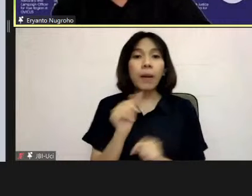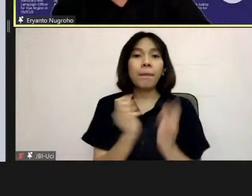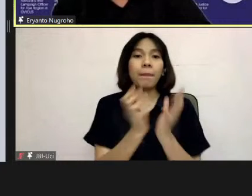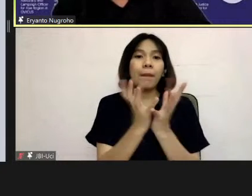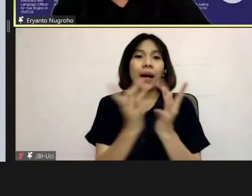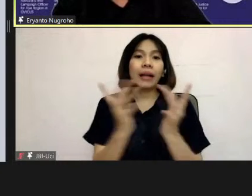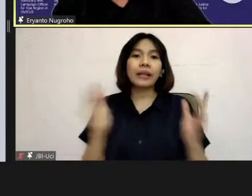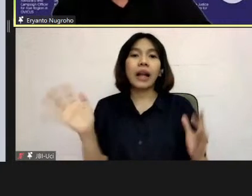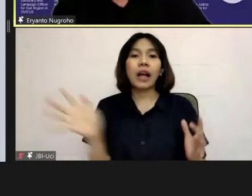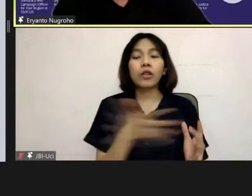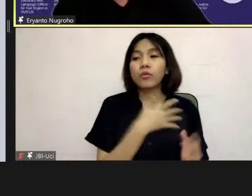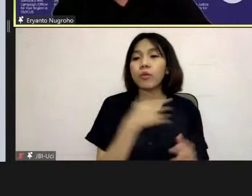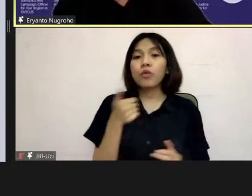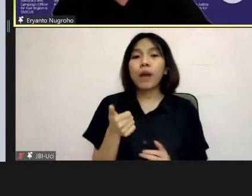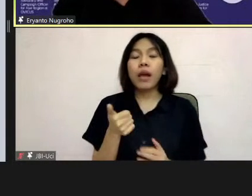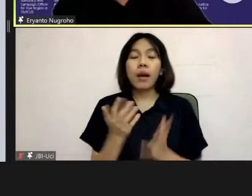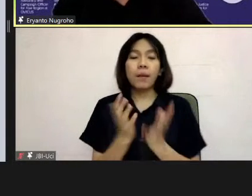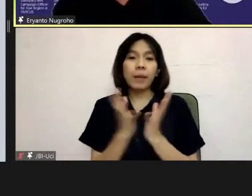protected.